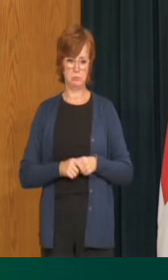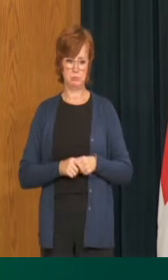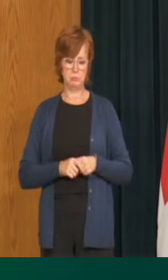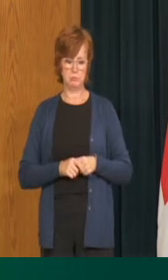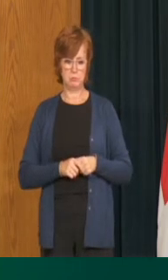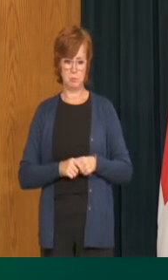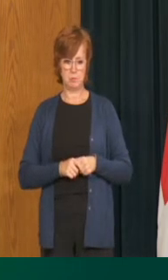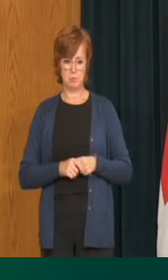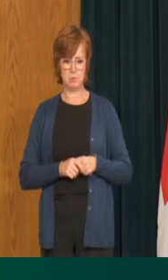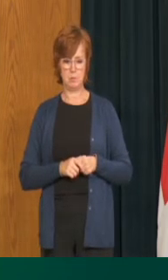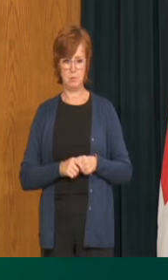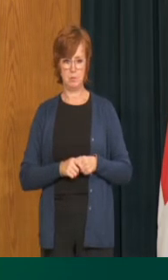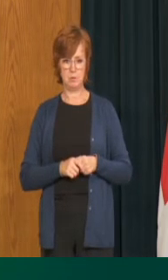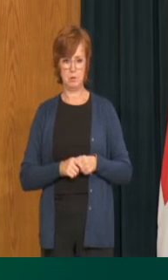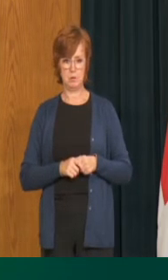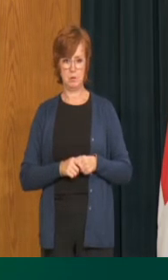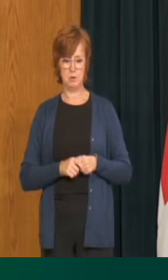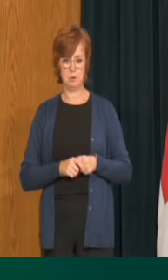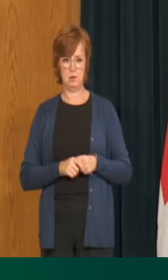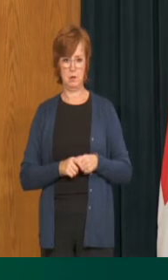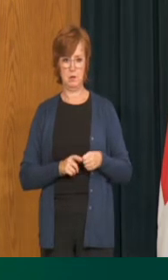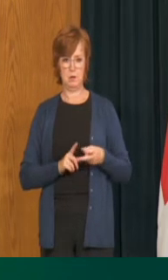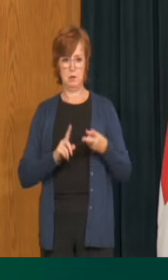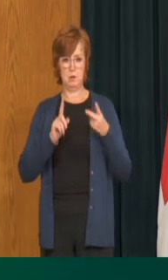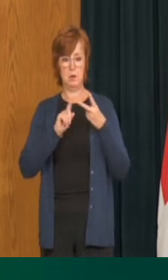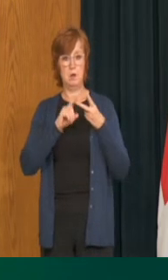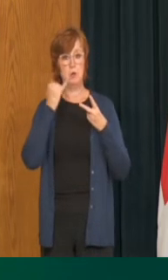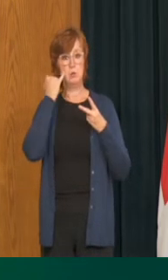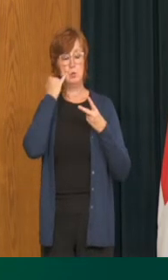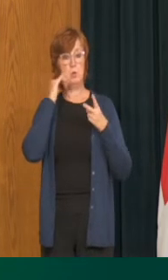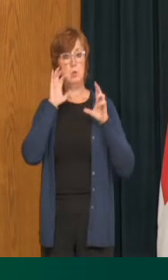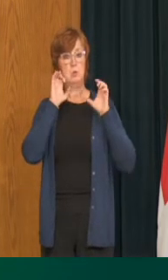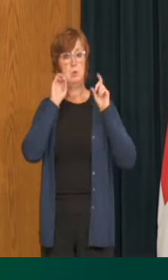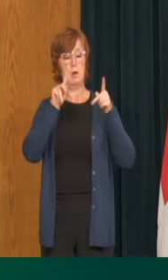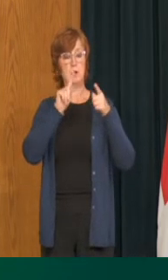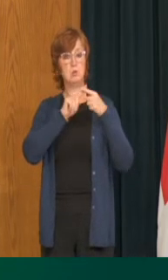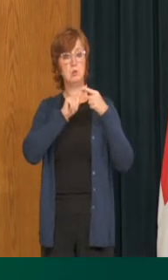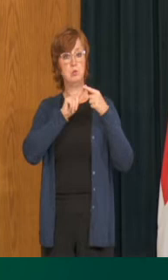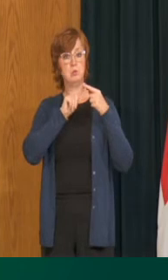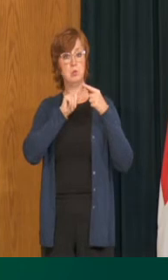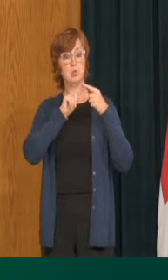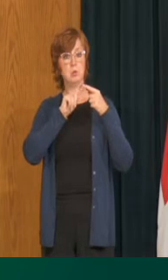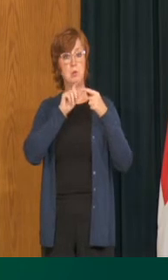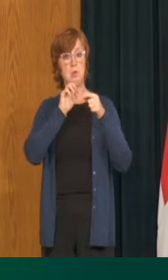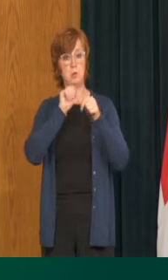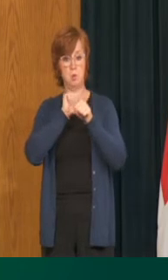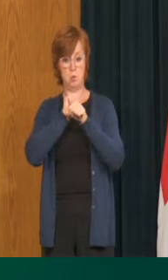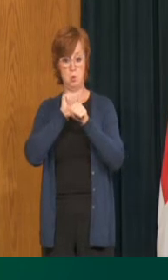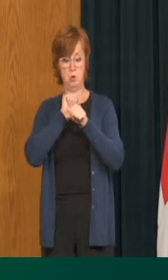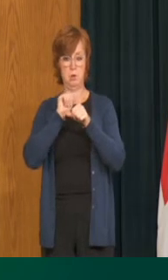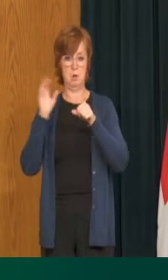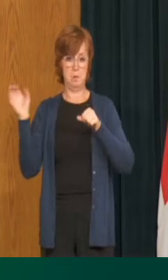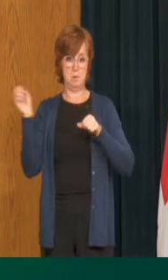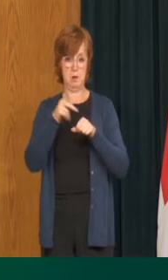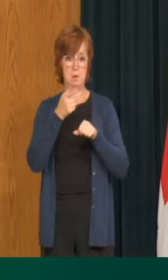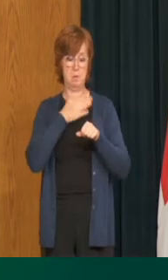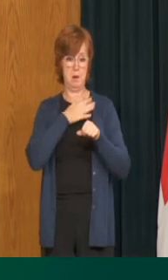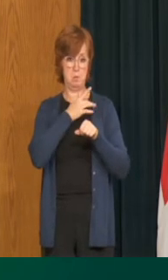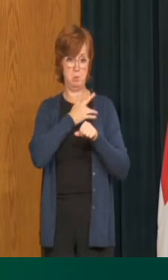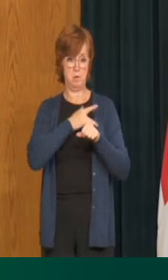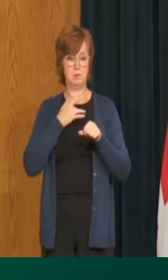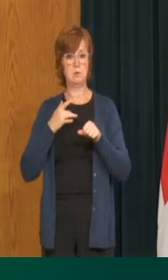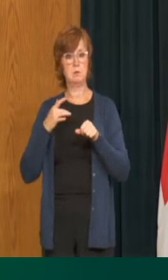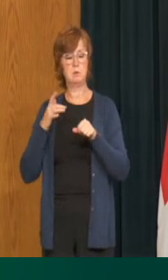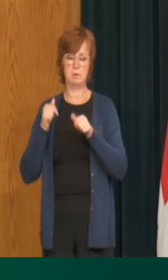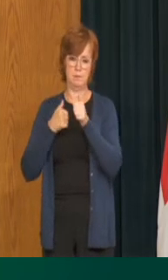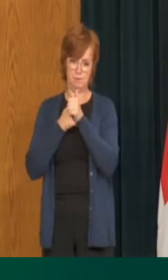here today is if you do return from some necessary travel outside of the province, please, while you're away, adhere to all of the public